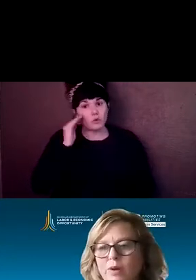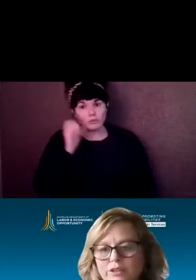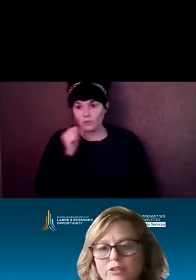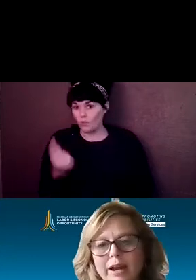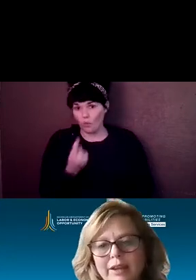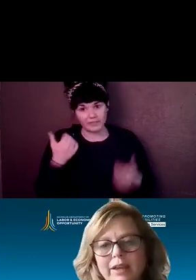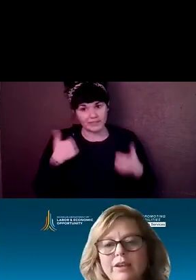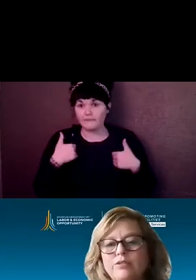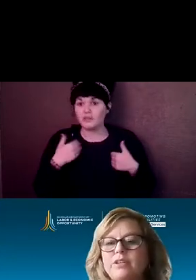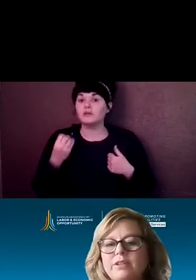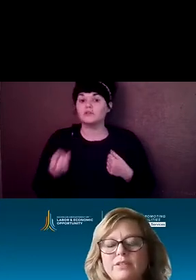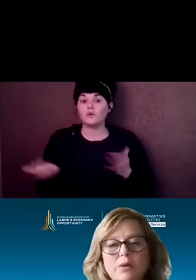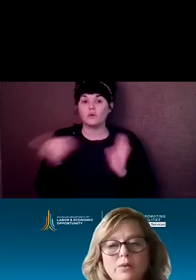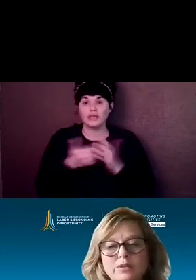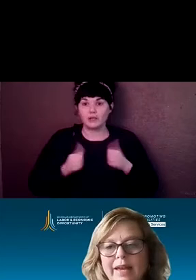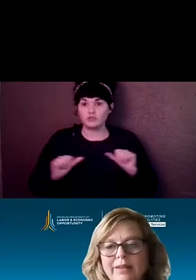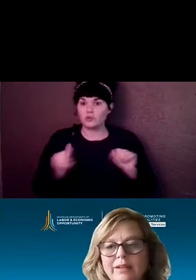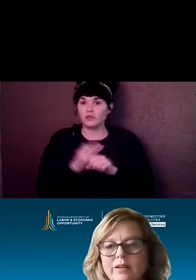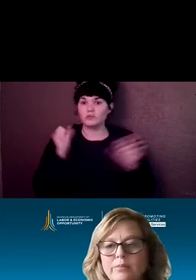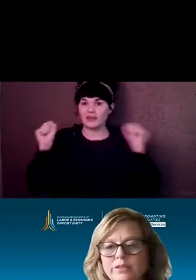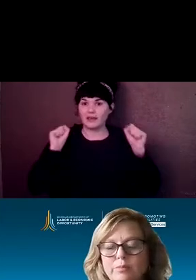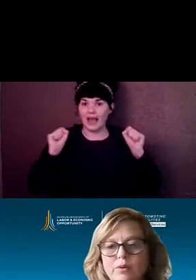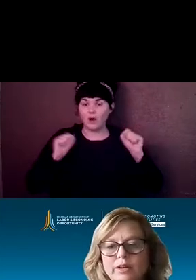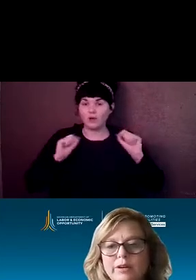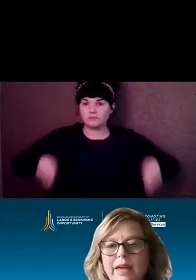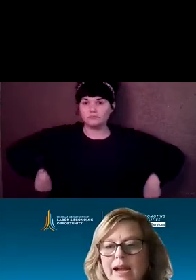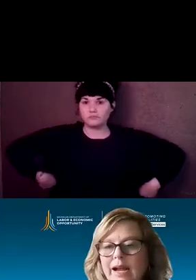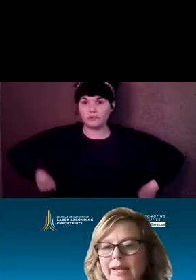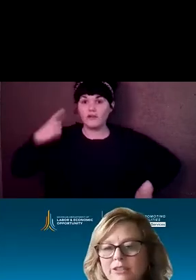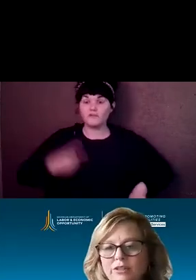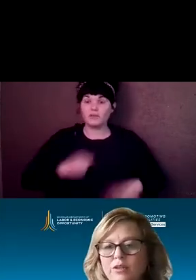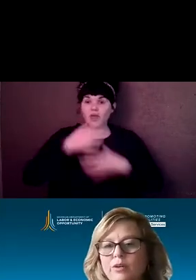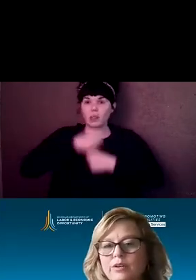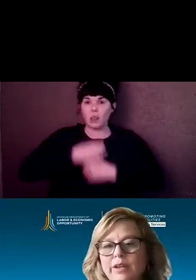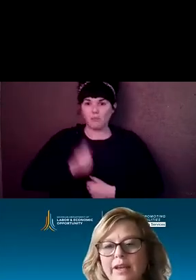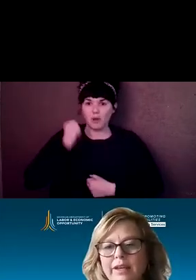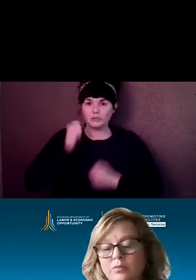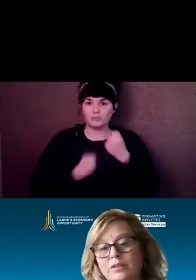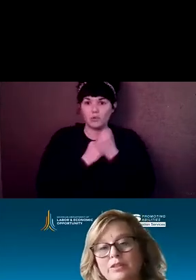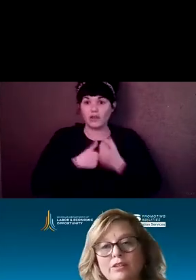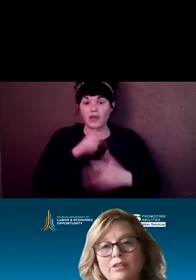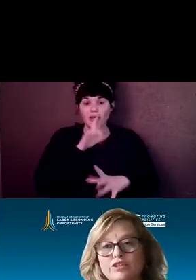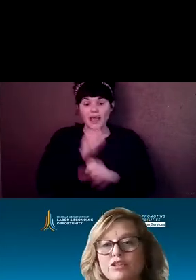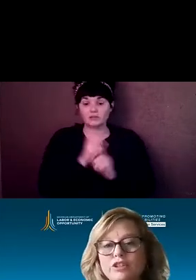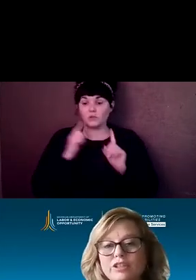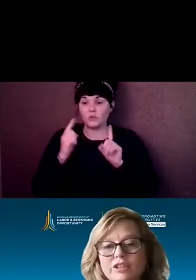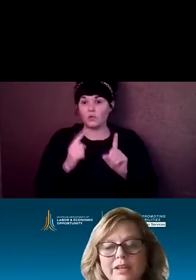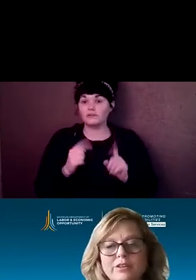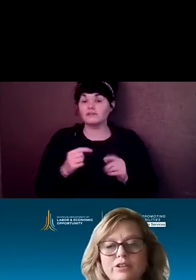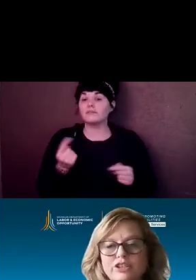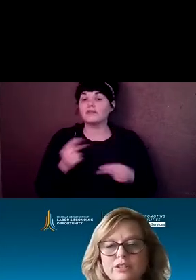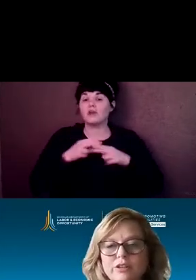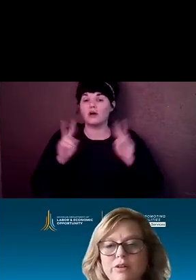want to try using a towel to add that lumbar support. I actually ordered what's called a tush cush.